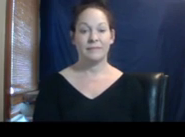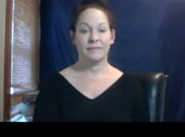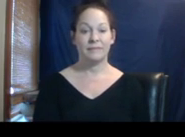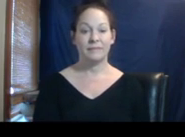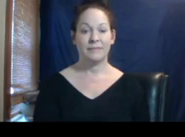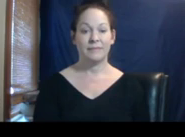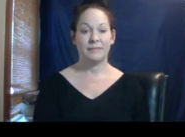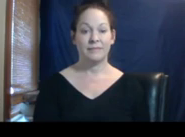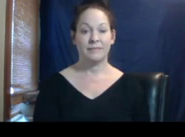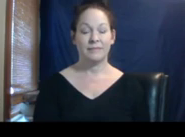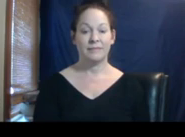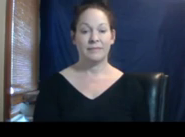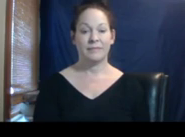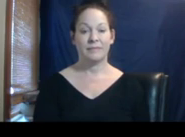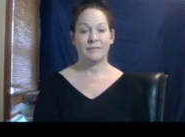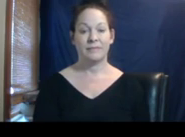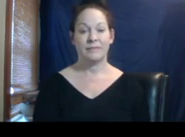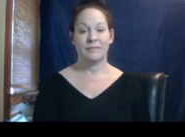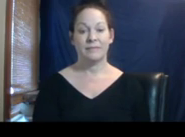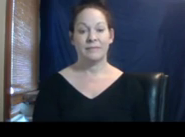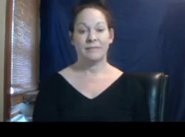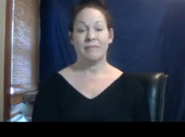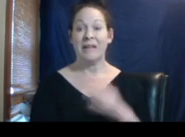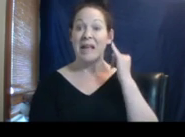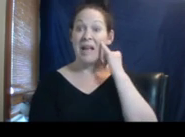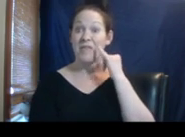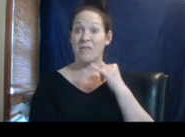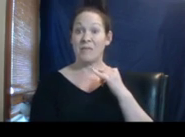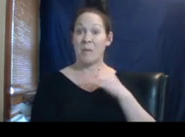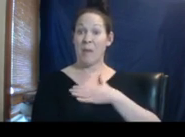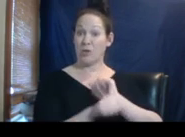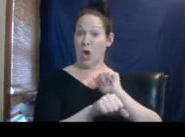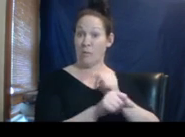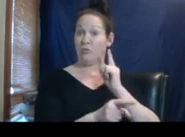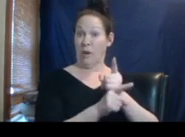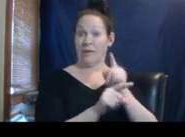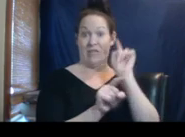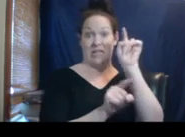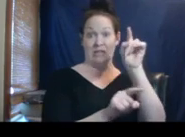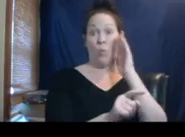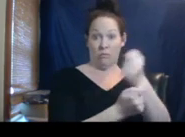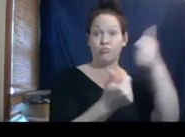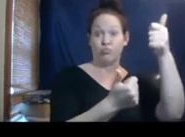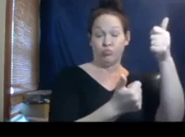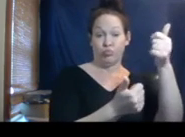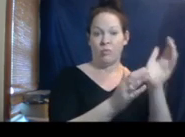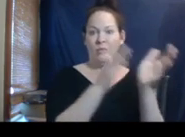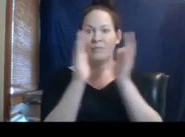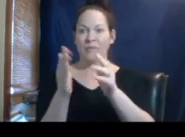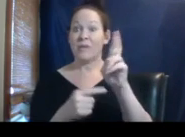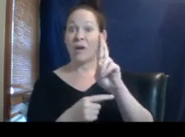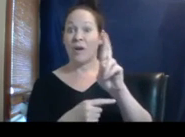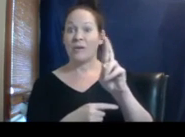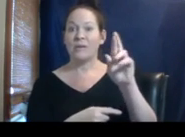Change my signs. If I did my job right, the first terms cancel, and I'm left with a remainder